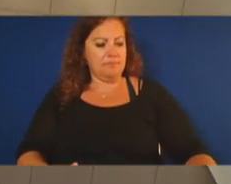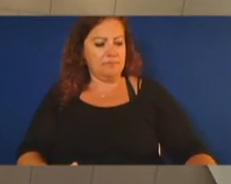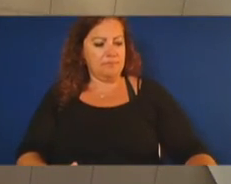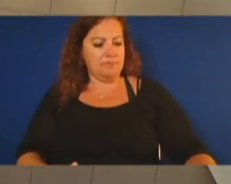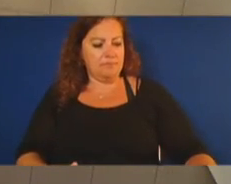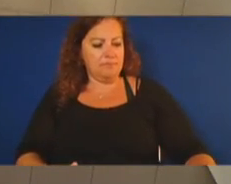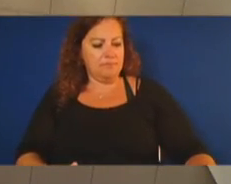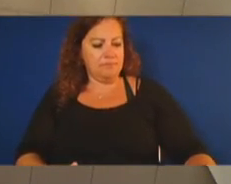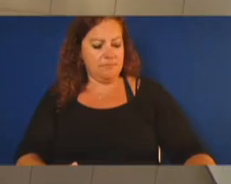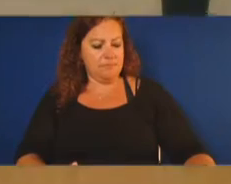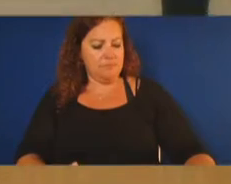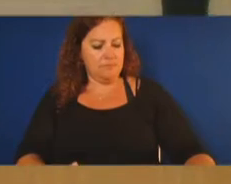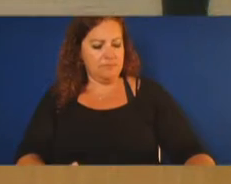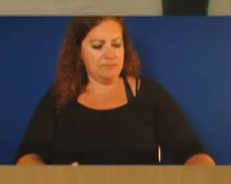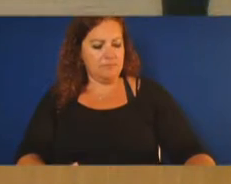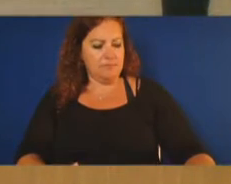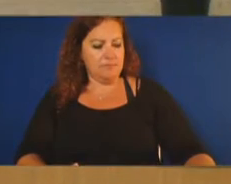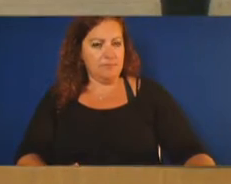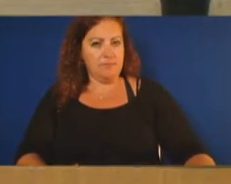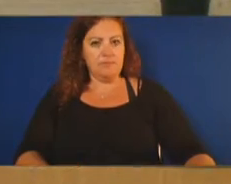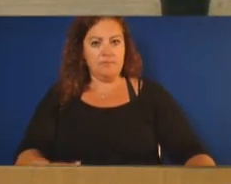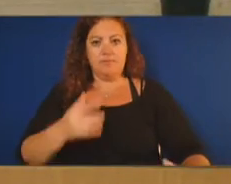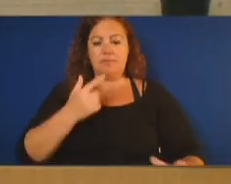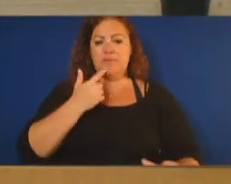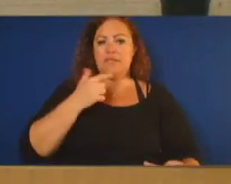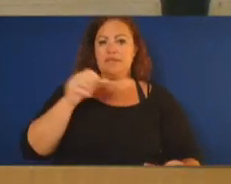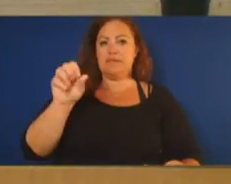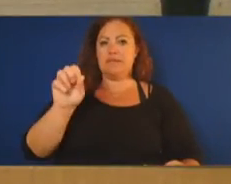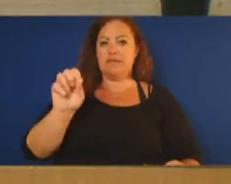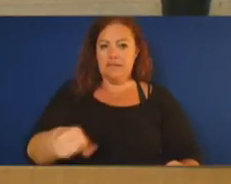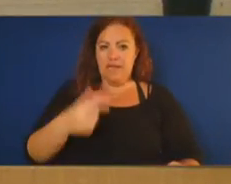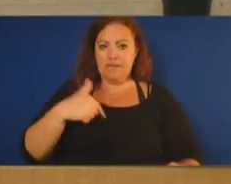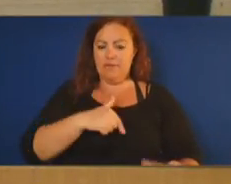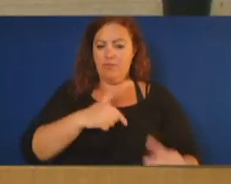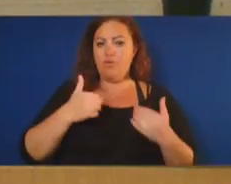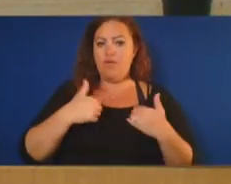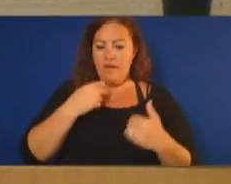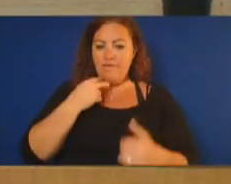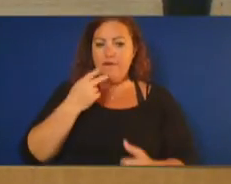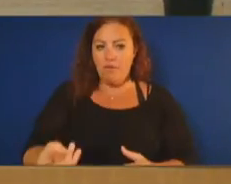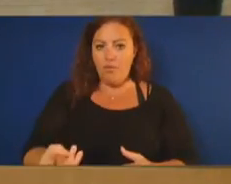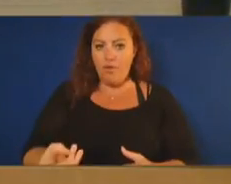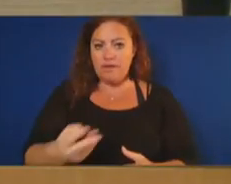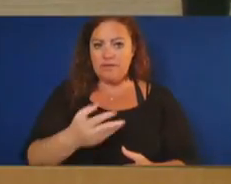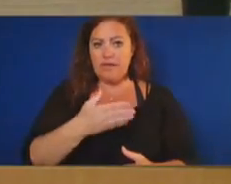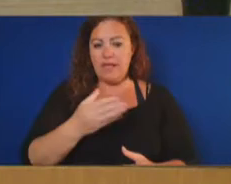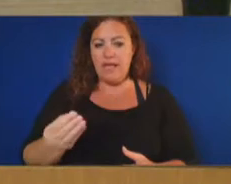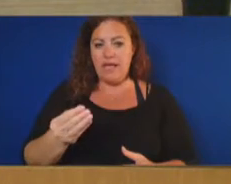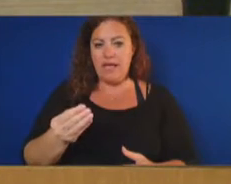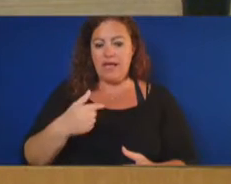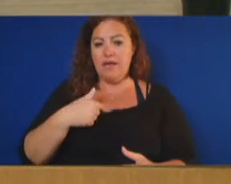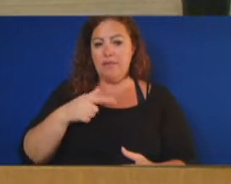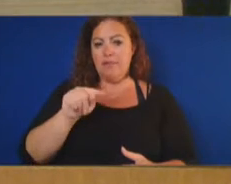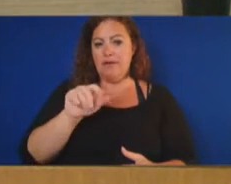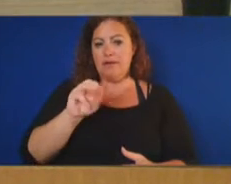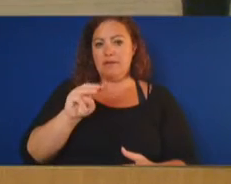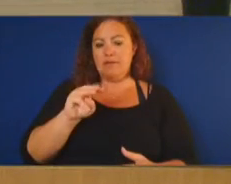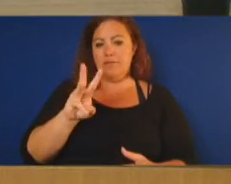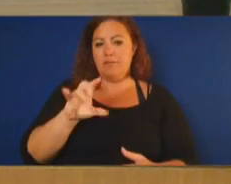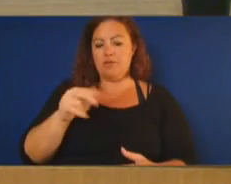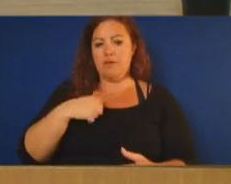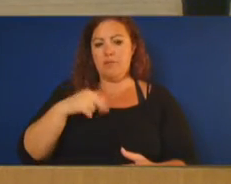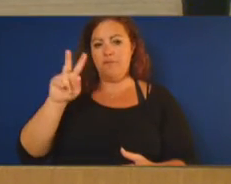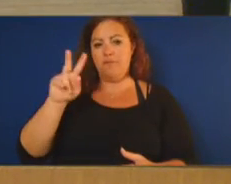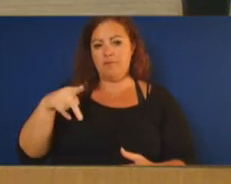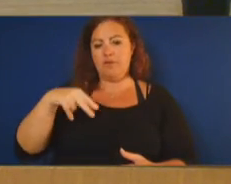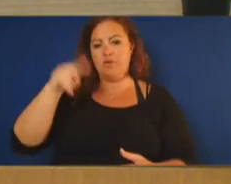Tom yes we do have a voice and I'm Tom Wilson I'm the vice president of North